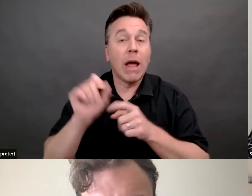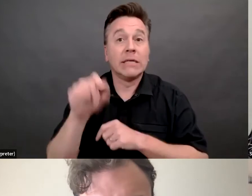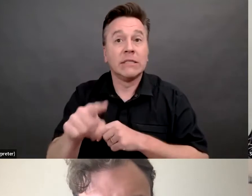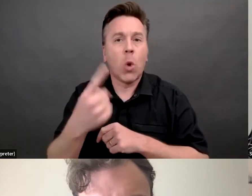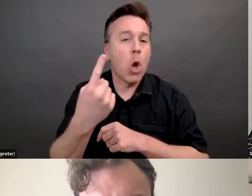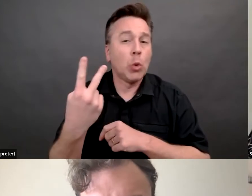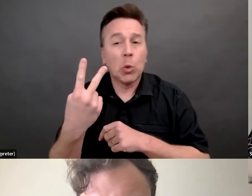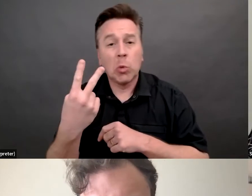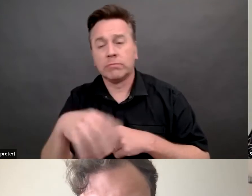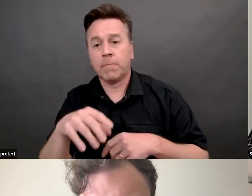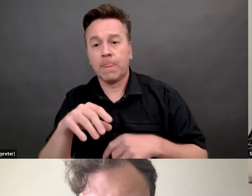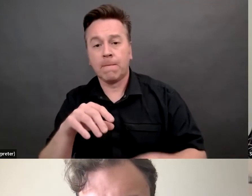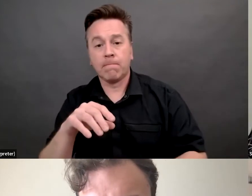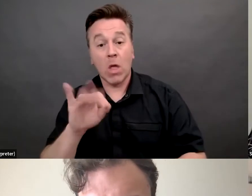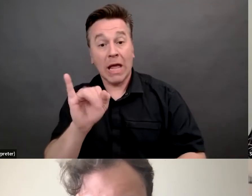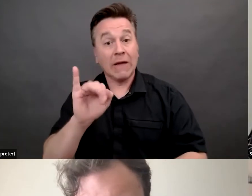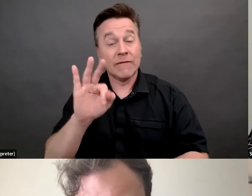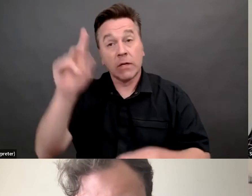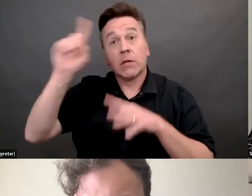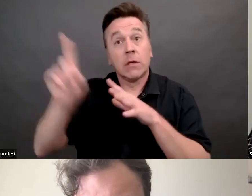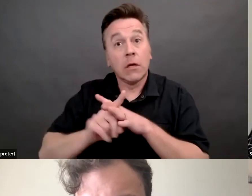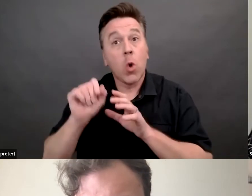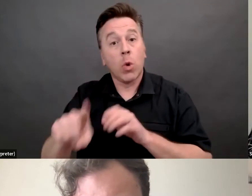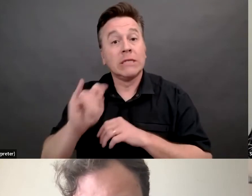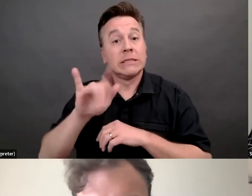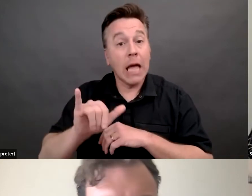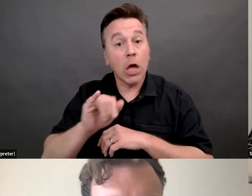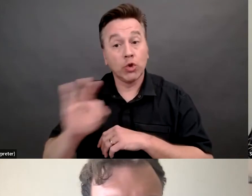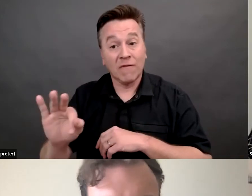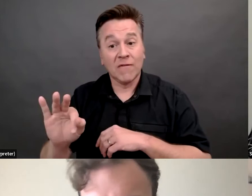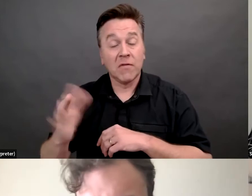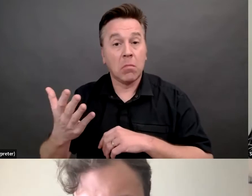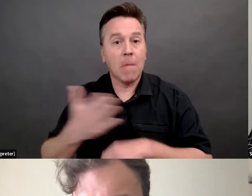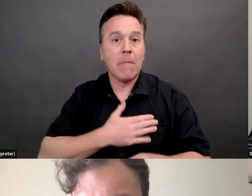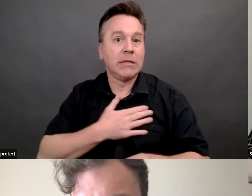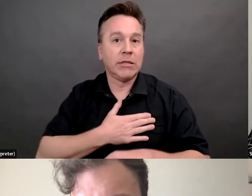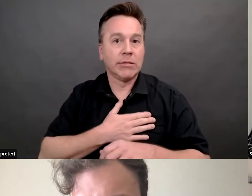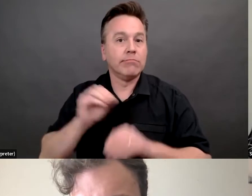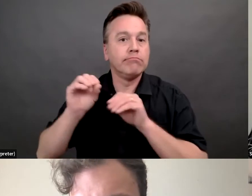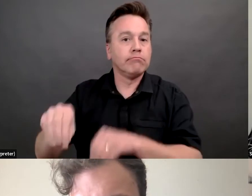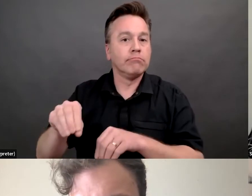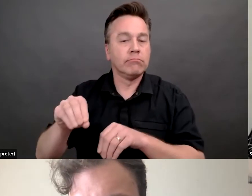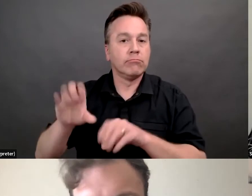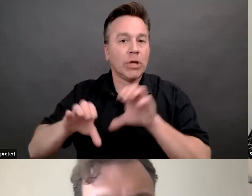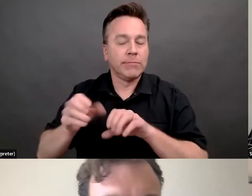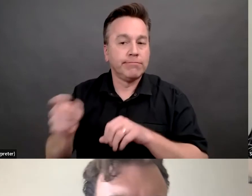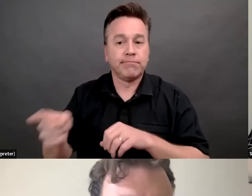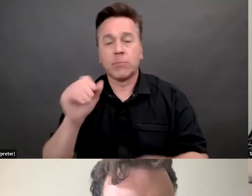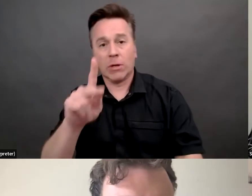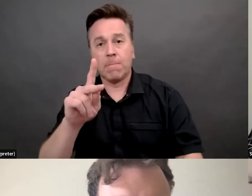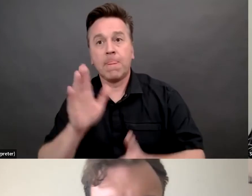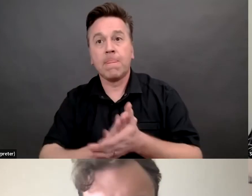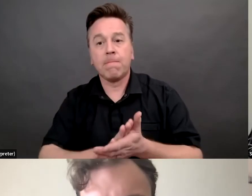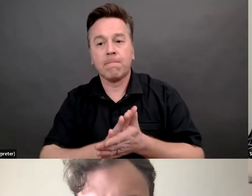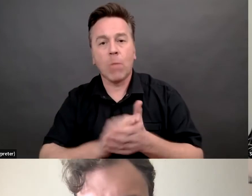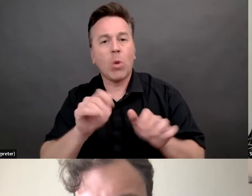one or two. So if you have questions for Sky and Jeff, please feel free to throw those in the chat